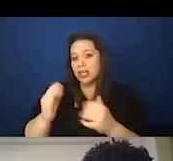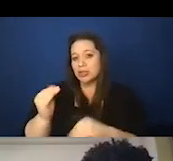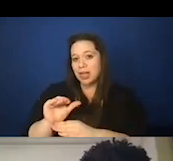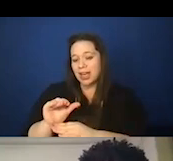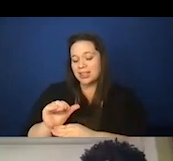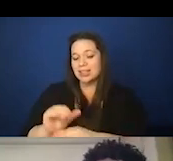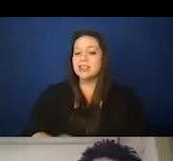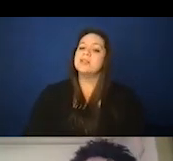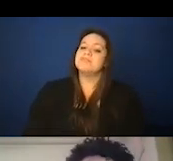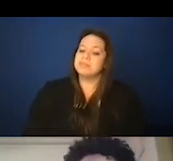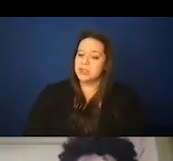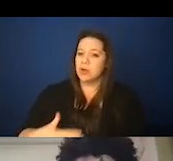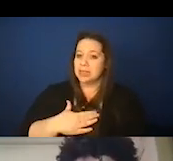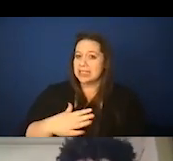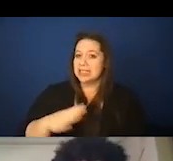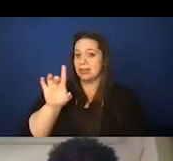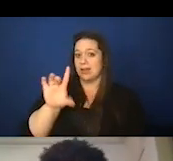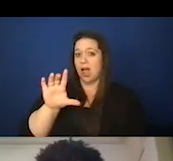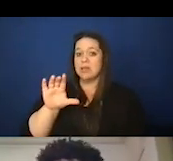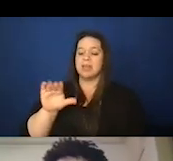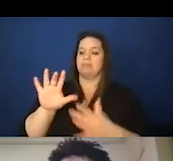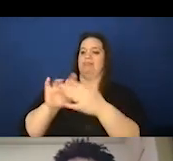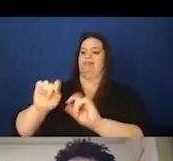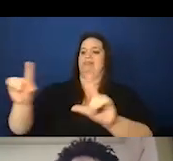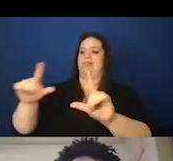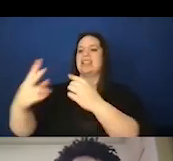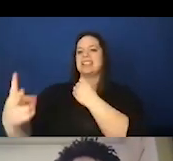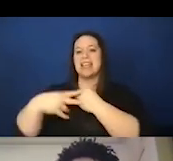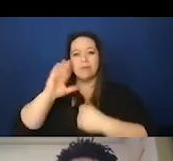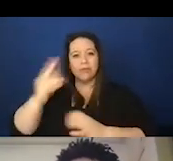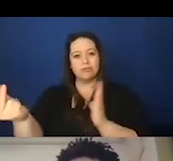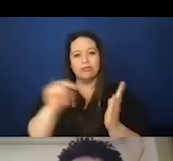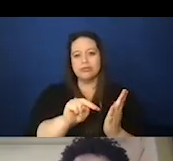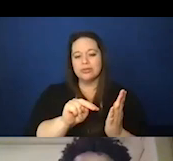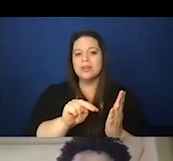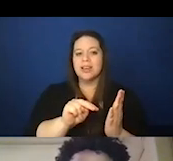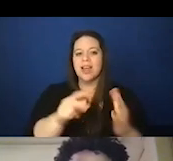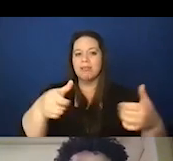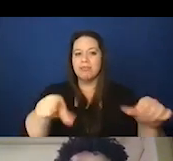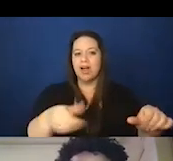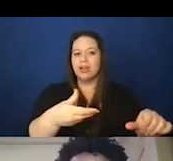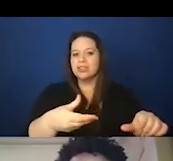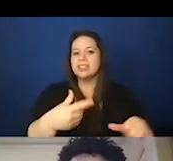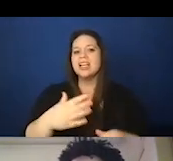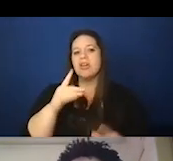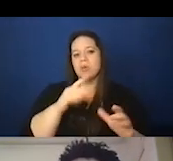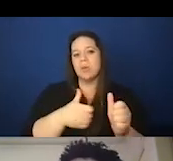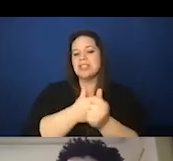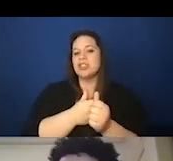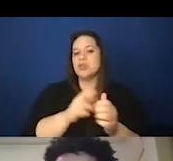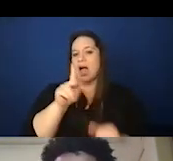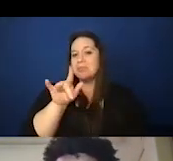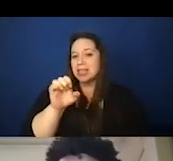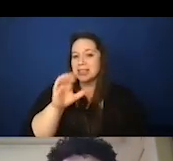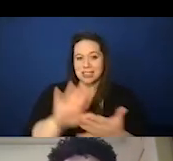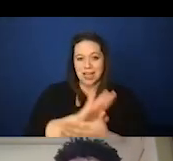So please save that link for future use, because as we get more information, we will continue to update that document. So thank